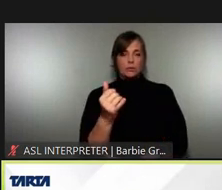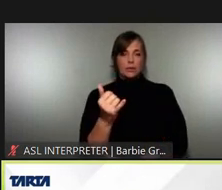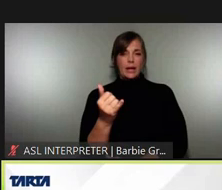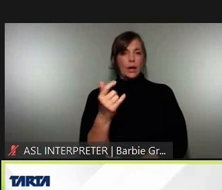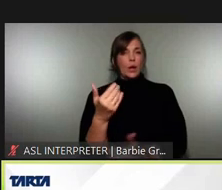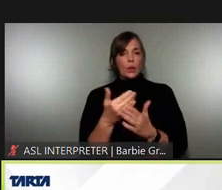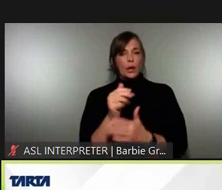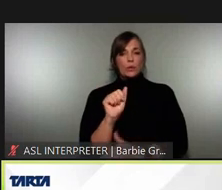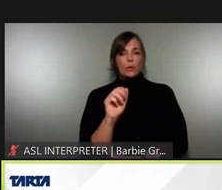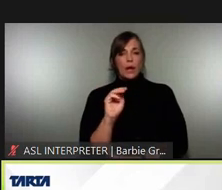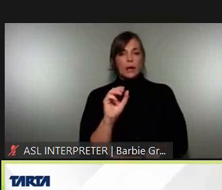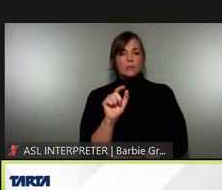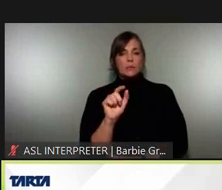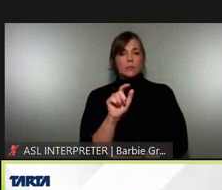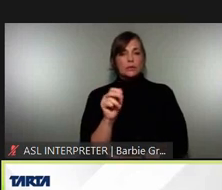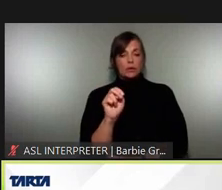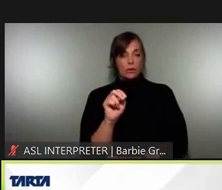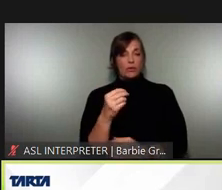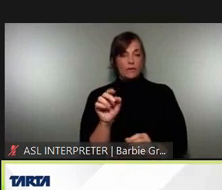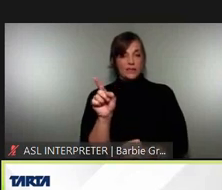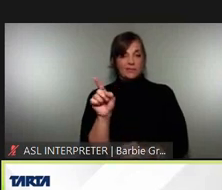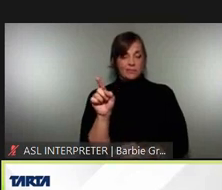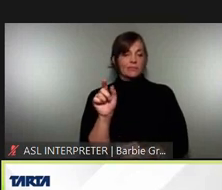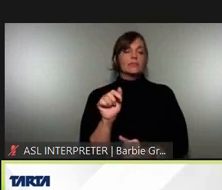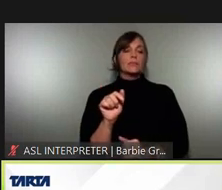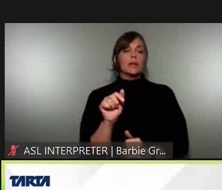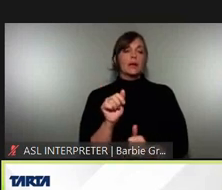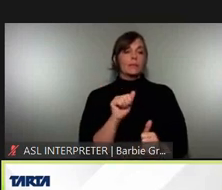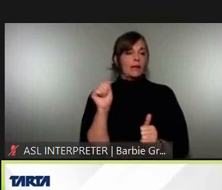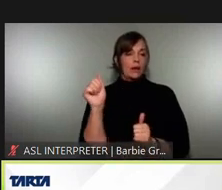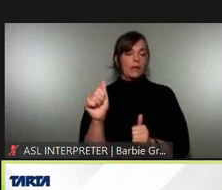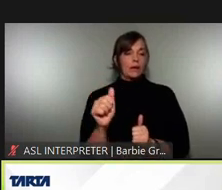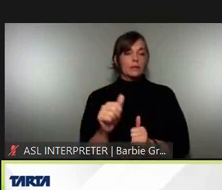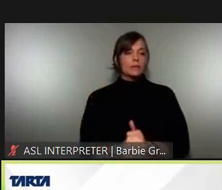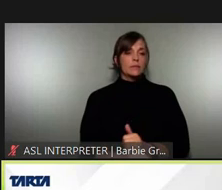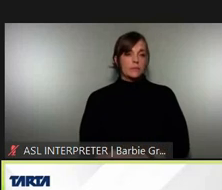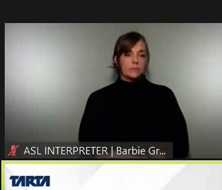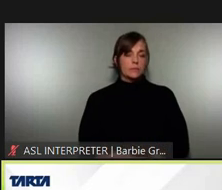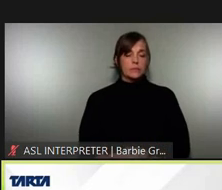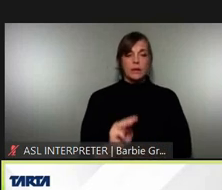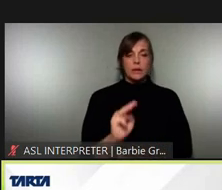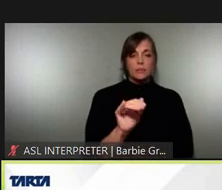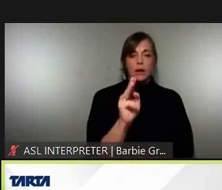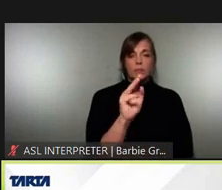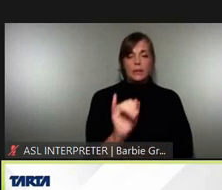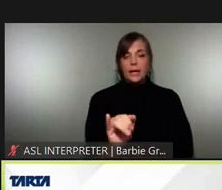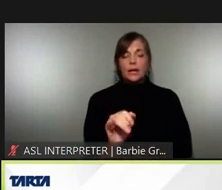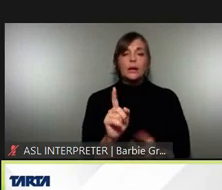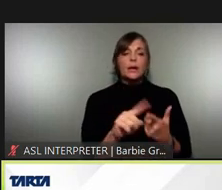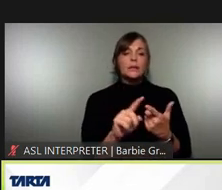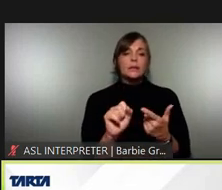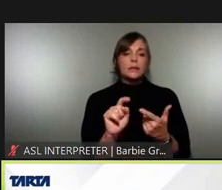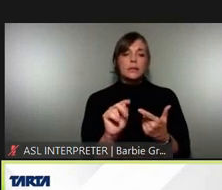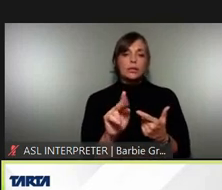Amazon office facility is. Extend beyond. Get into Maumee, serve St. Luke's Hospital there, and some